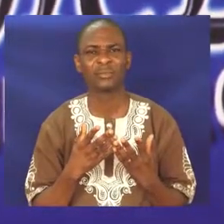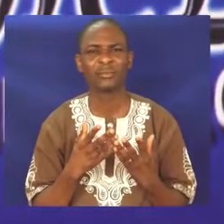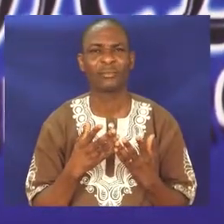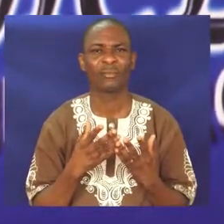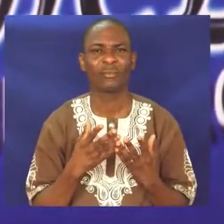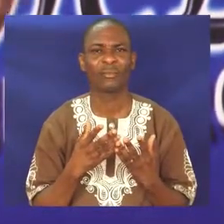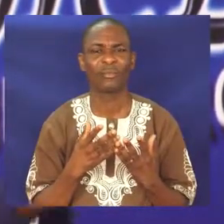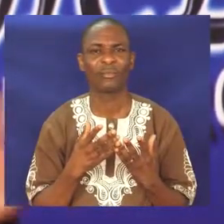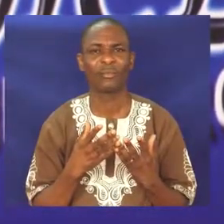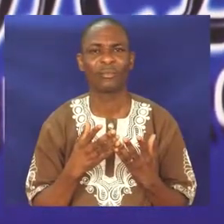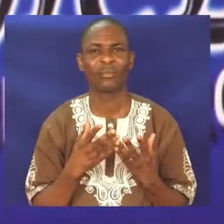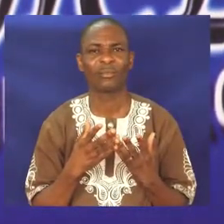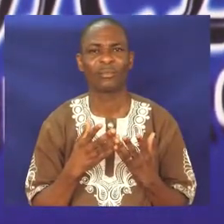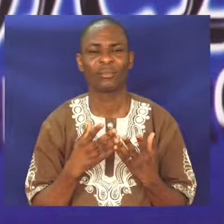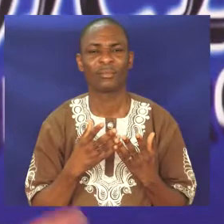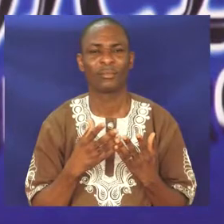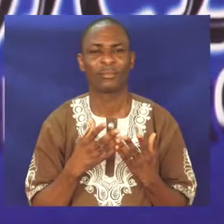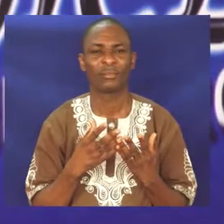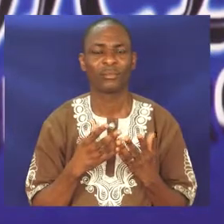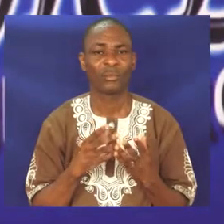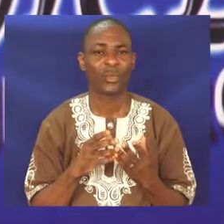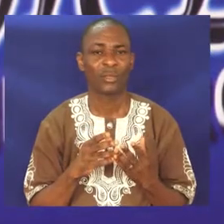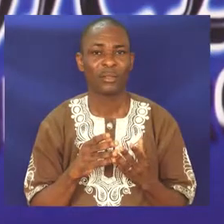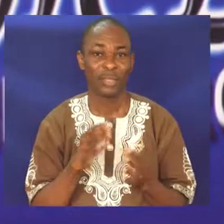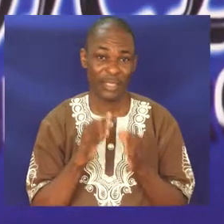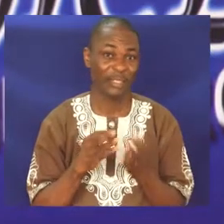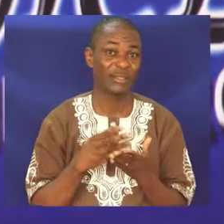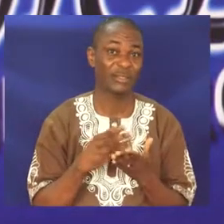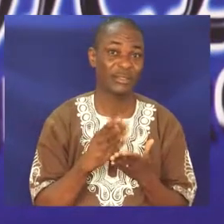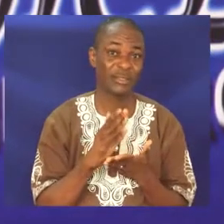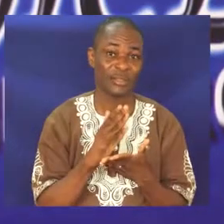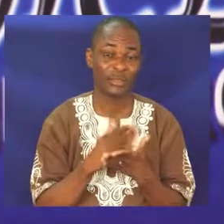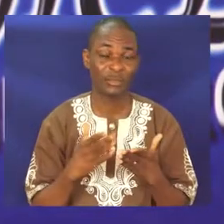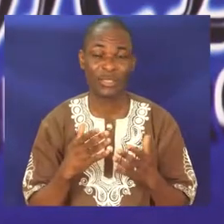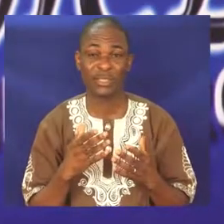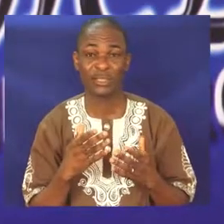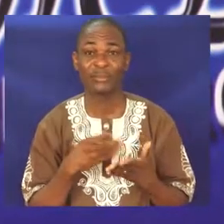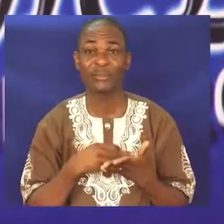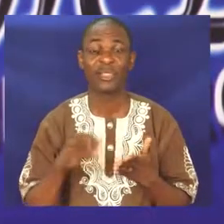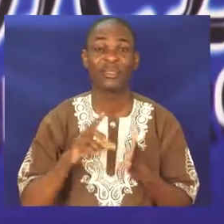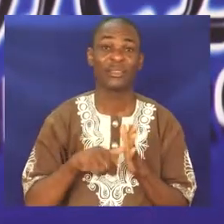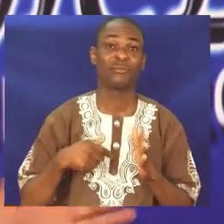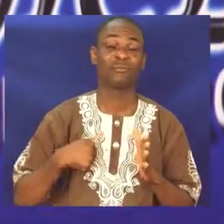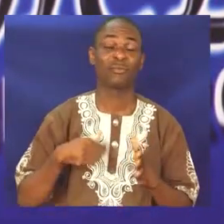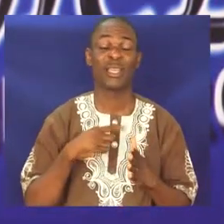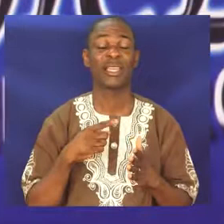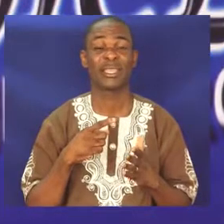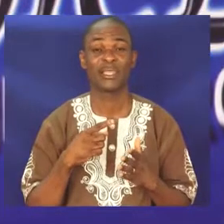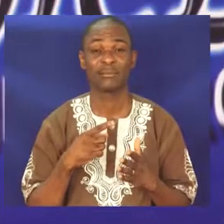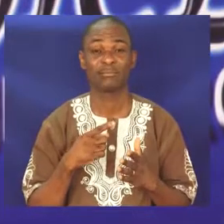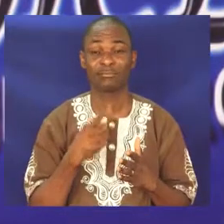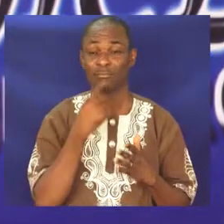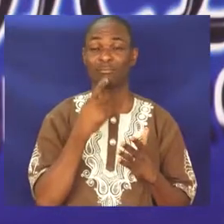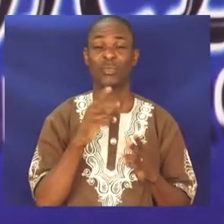chese bibi anye ye e wo ya bra bom nti eno anu no nipa bebre to me pa ba wa break it down